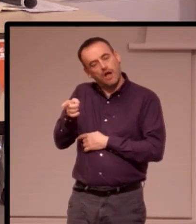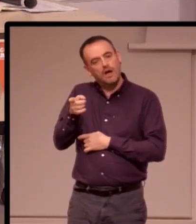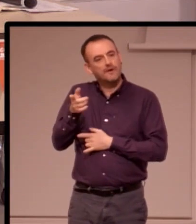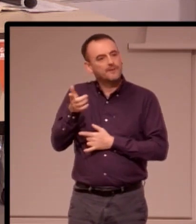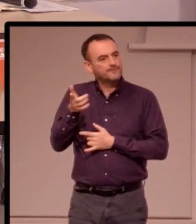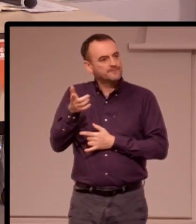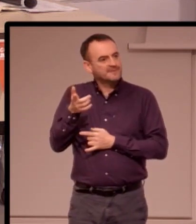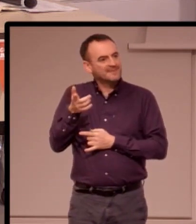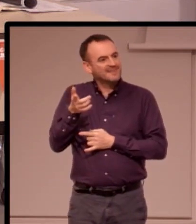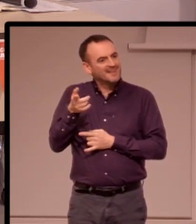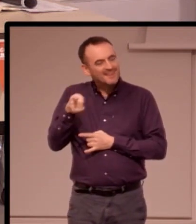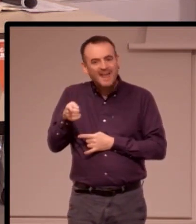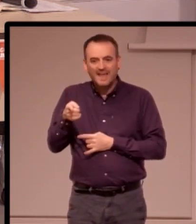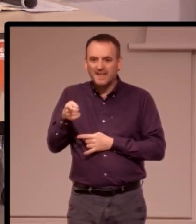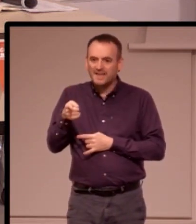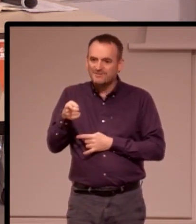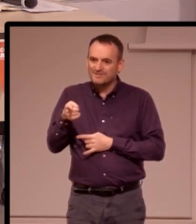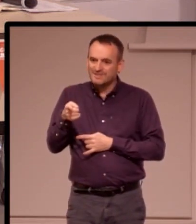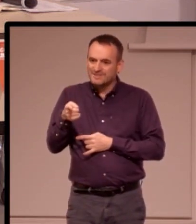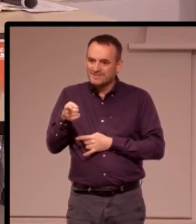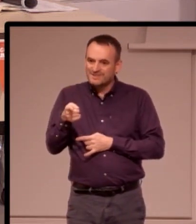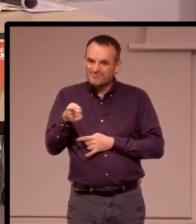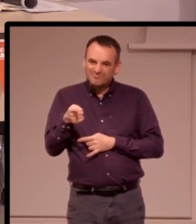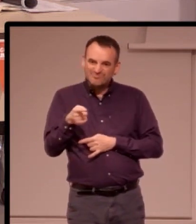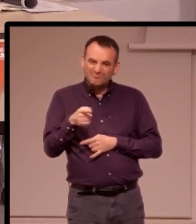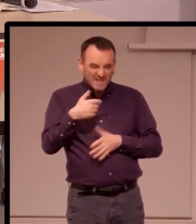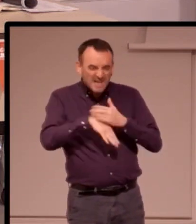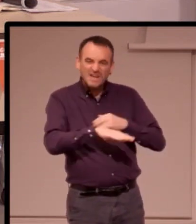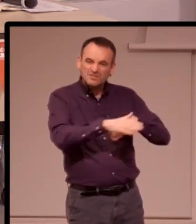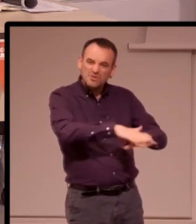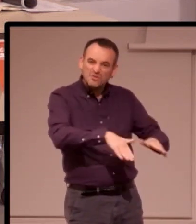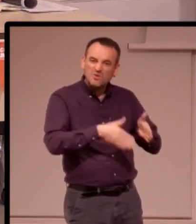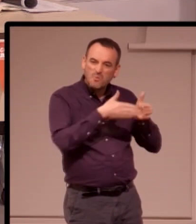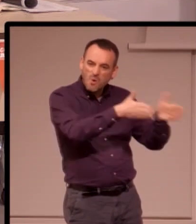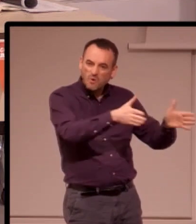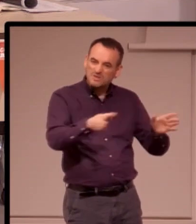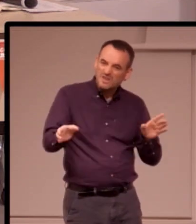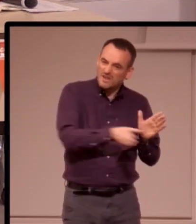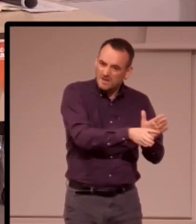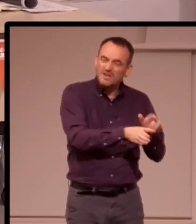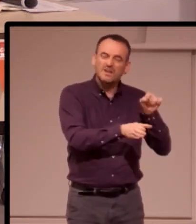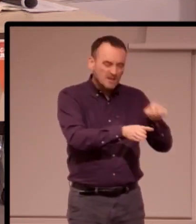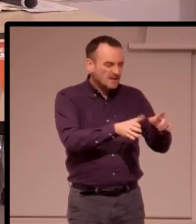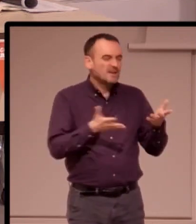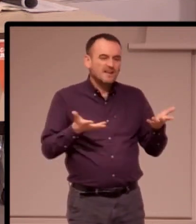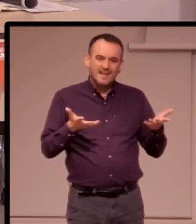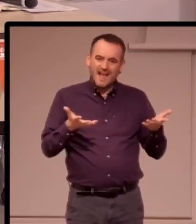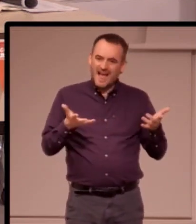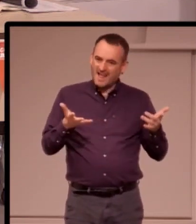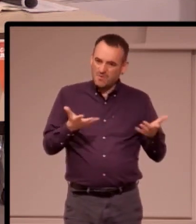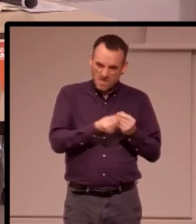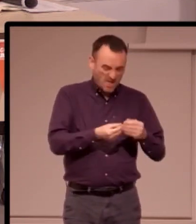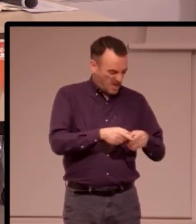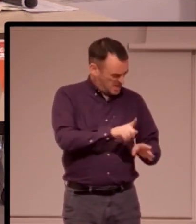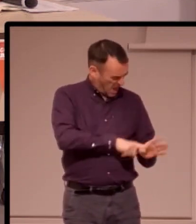that are treated in paediatric wards with, mainly on these wards, it's infants